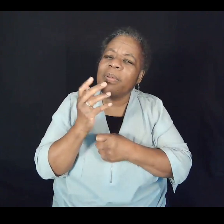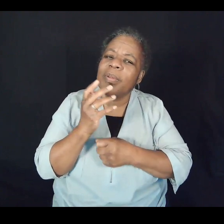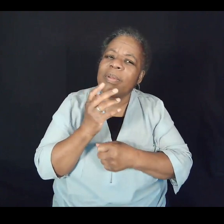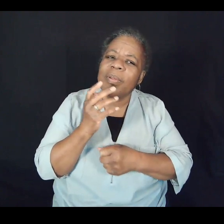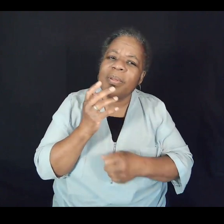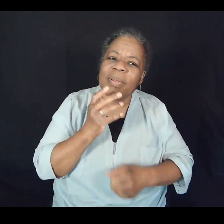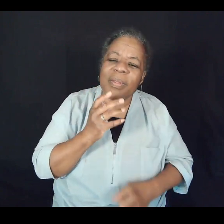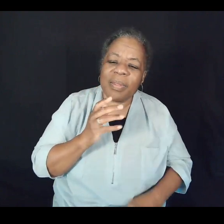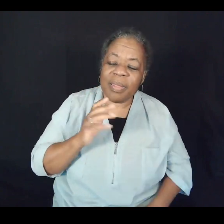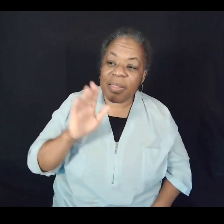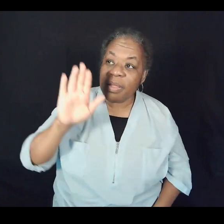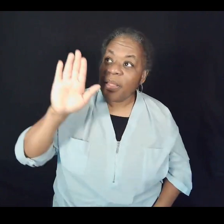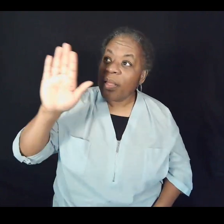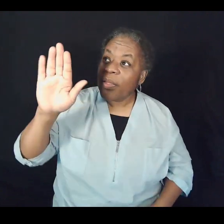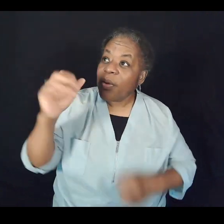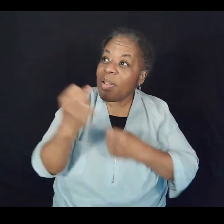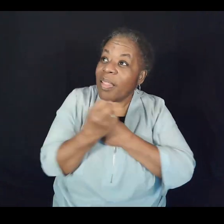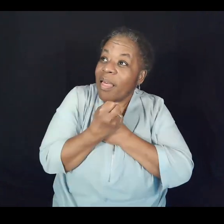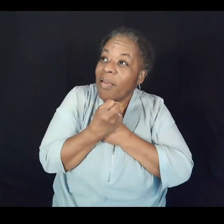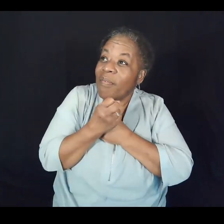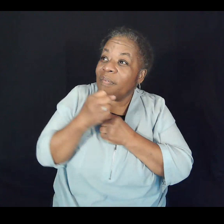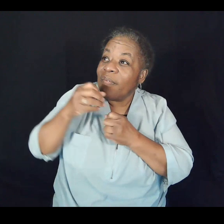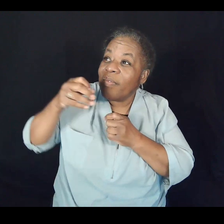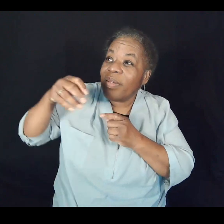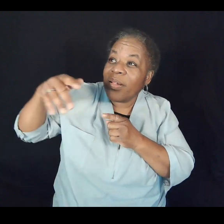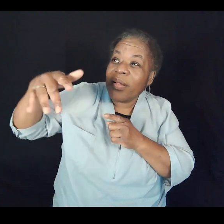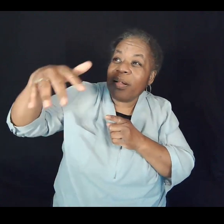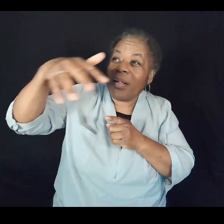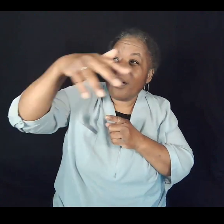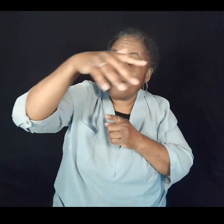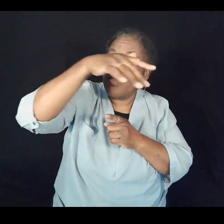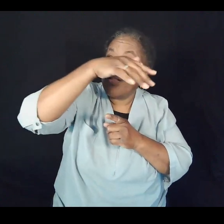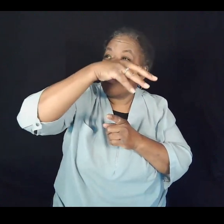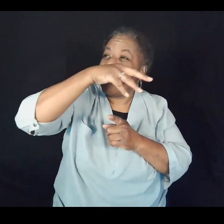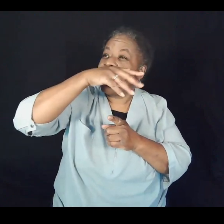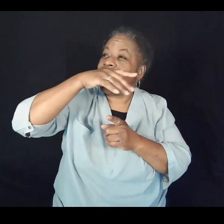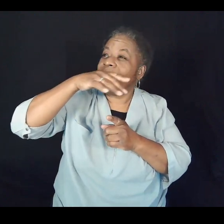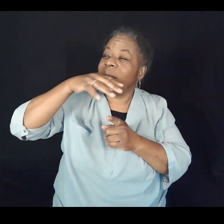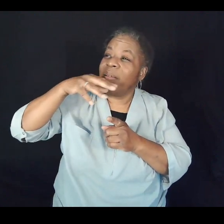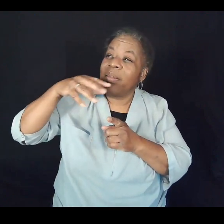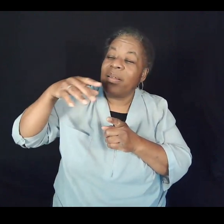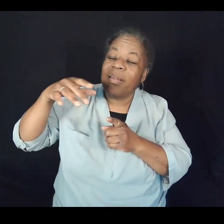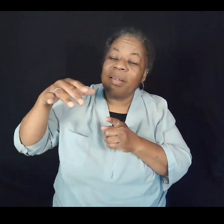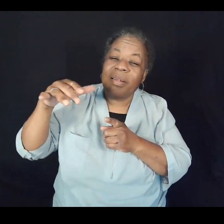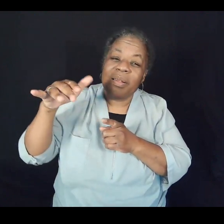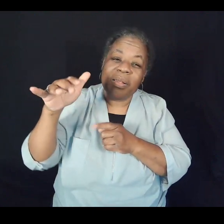I've never known a love like yours. No,